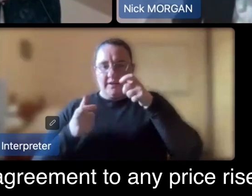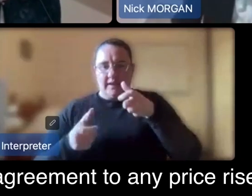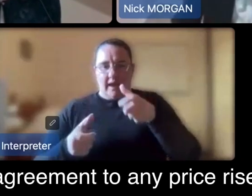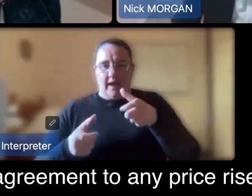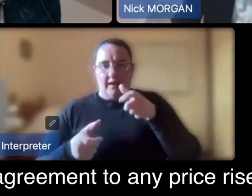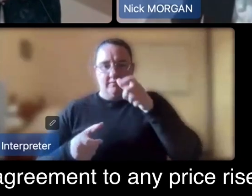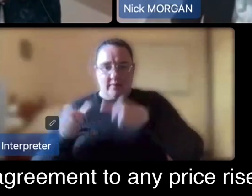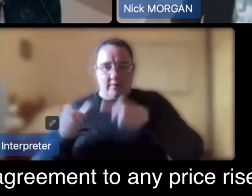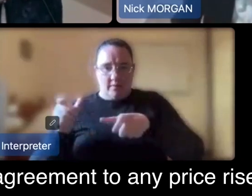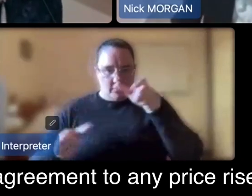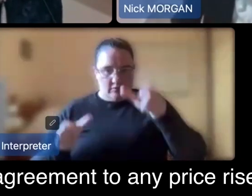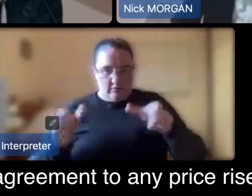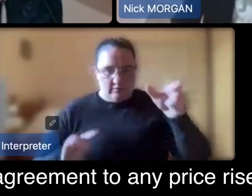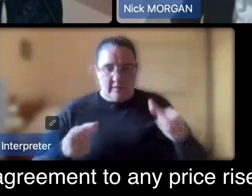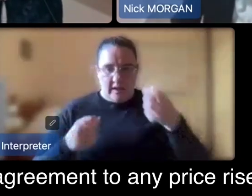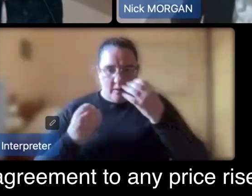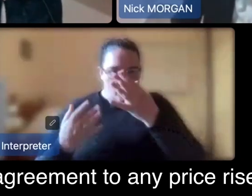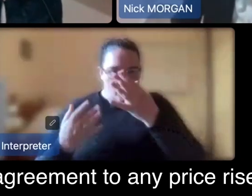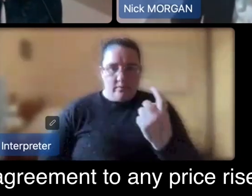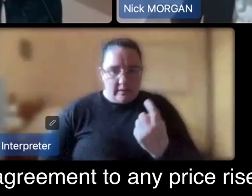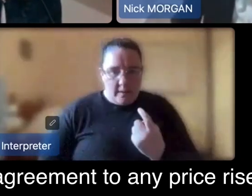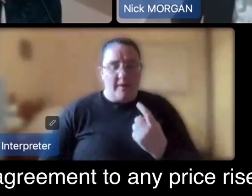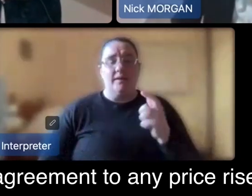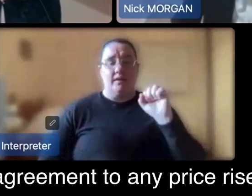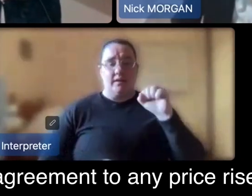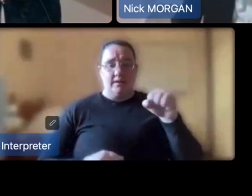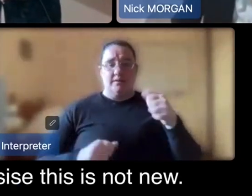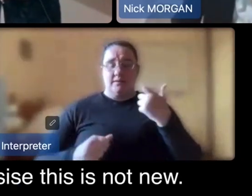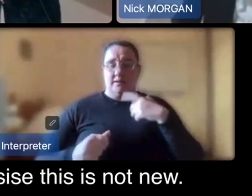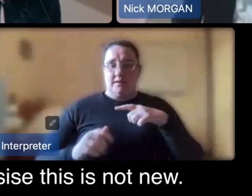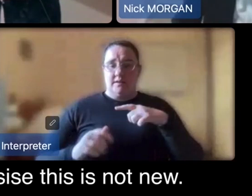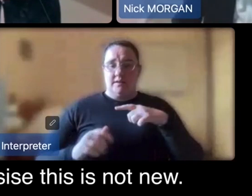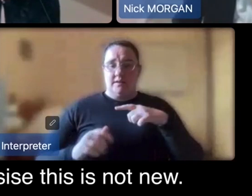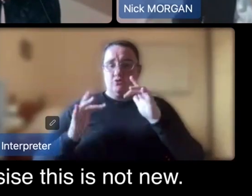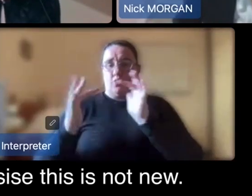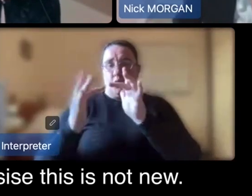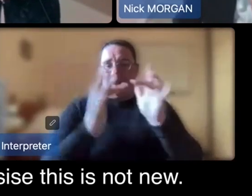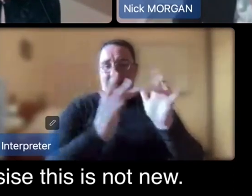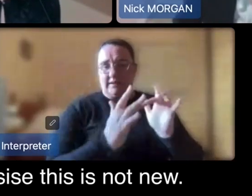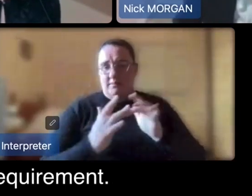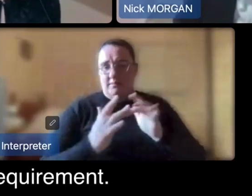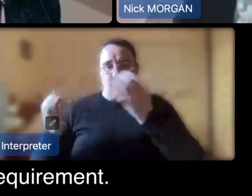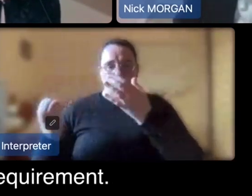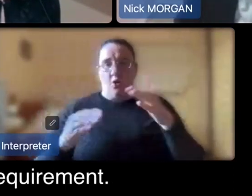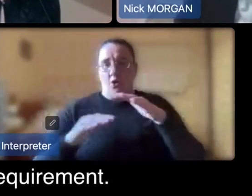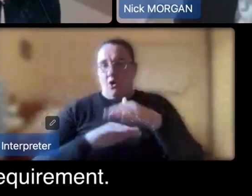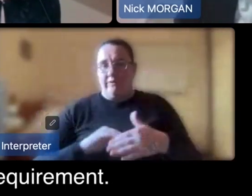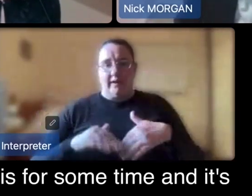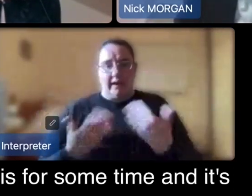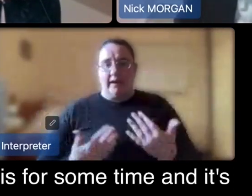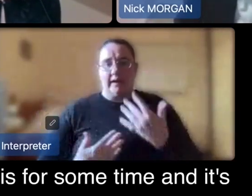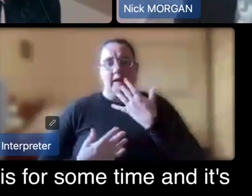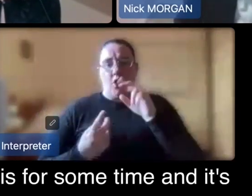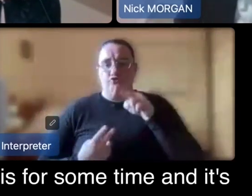do need to contact care recipients and get agreement to any price rises. We just kind of emphasise this is not new. It's not a new